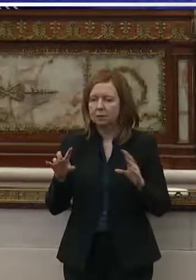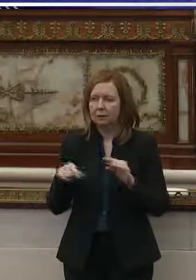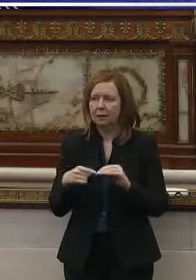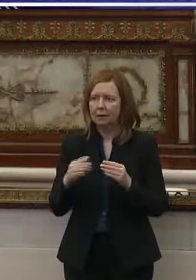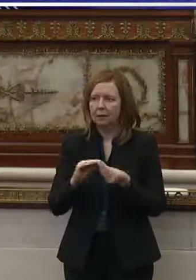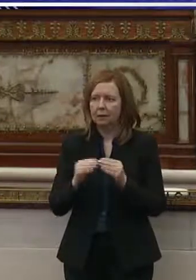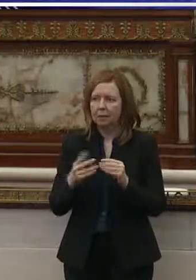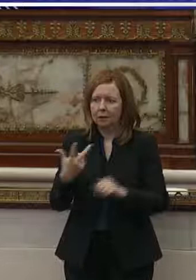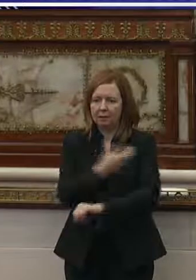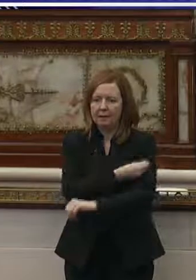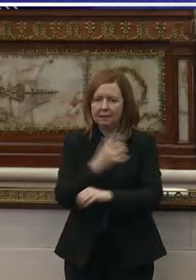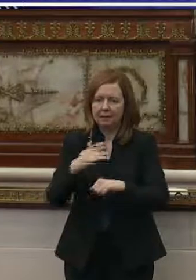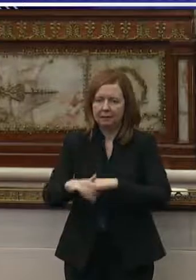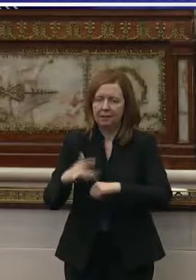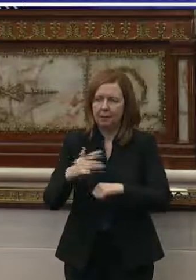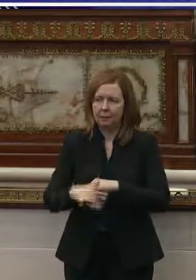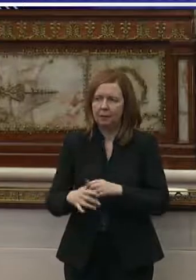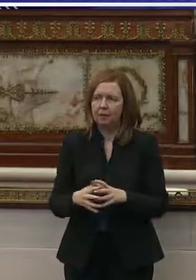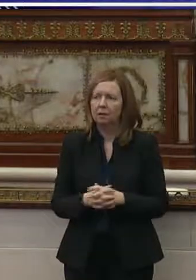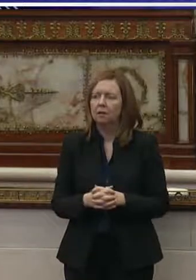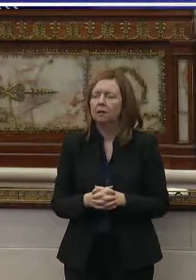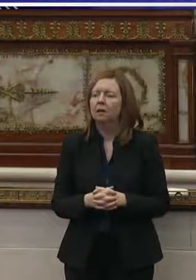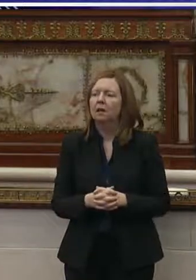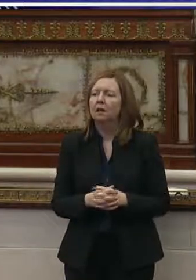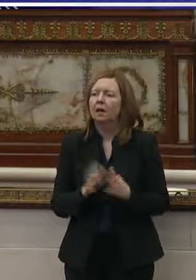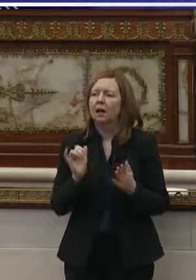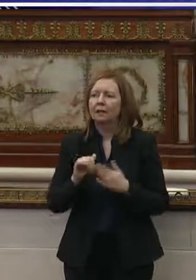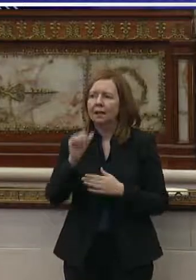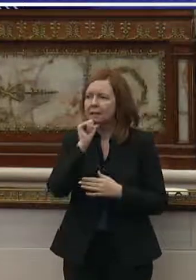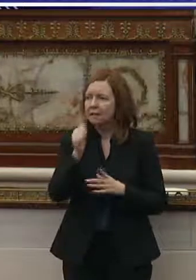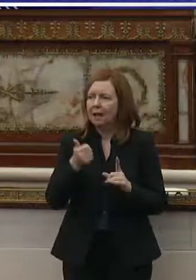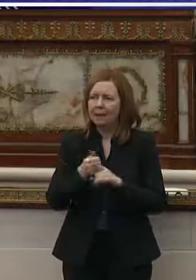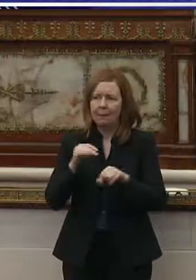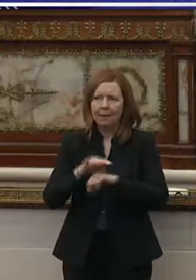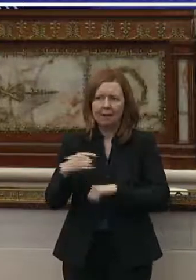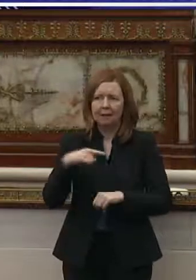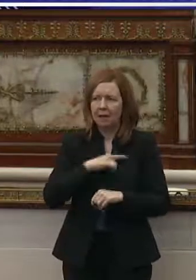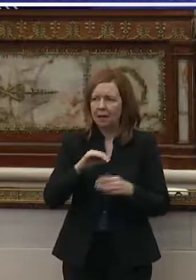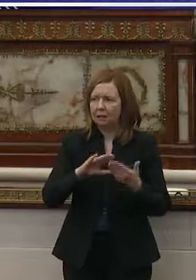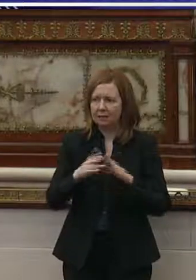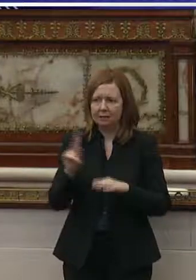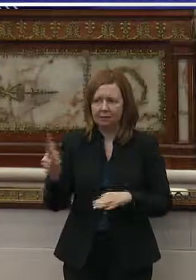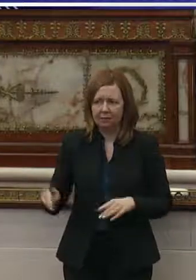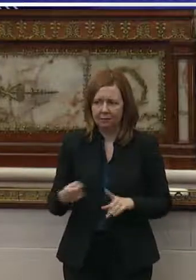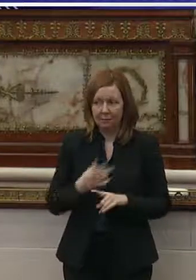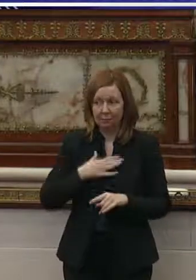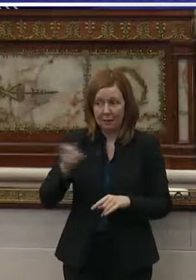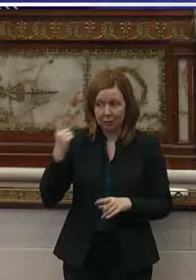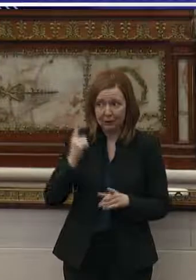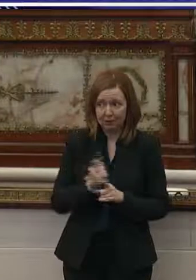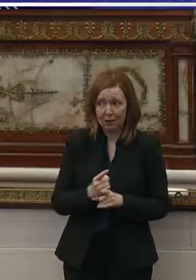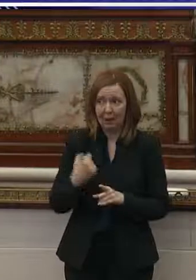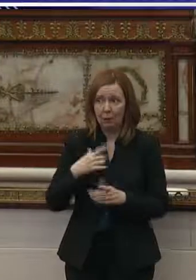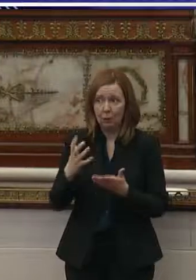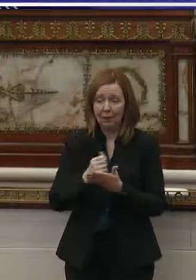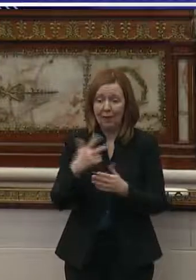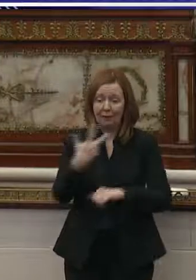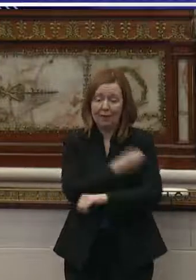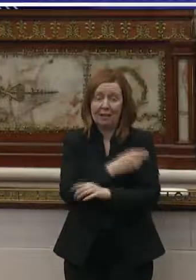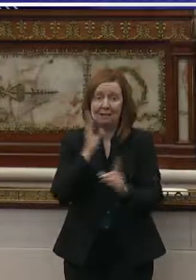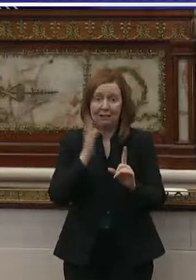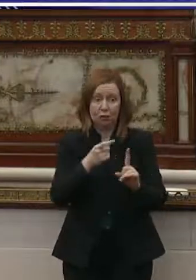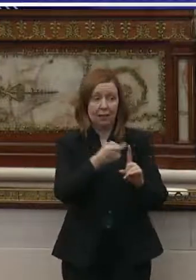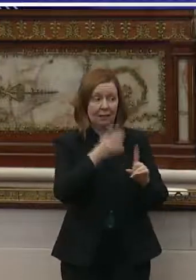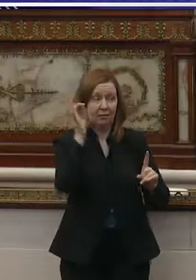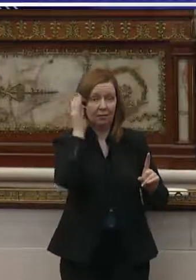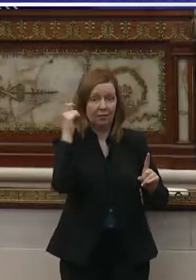of vaccines that are available. And that's not impacting us in the city of Philadelphia, from my understanding, because we receive vaccines directly from the